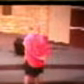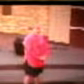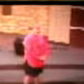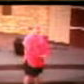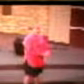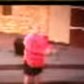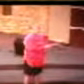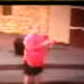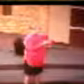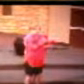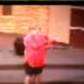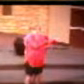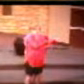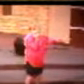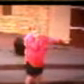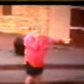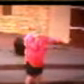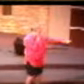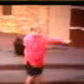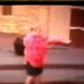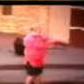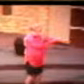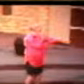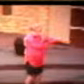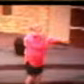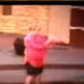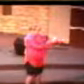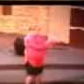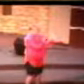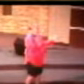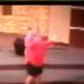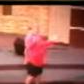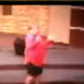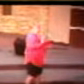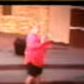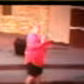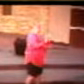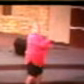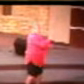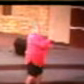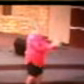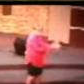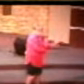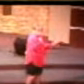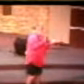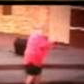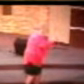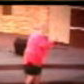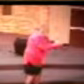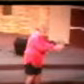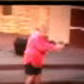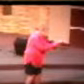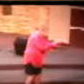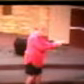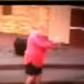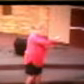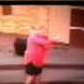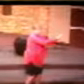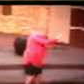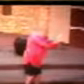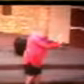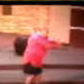And you will be my witnesses in Jerusalem and in all Judea and Samaria